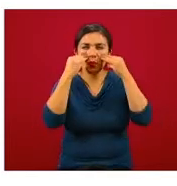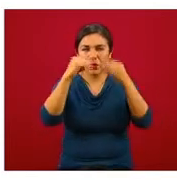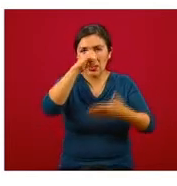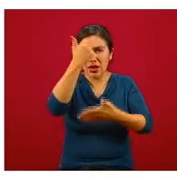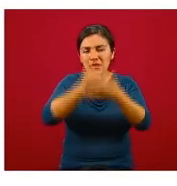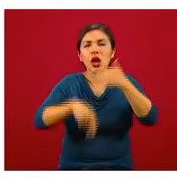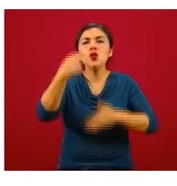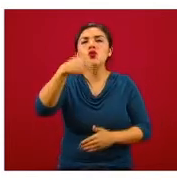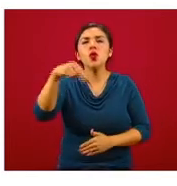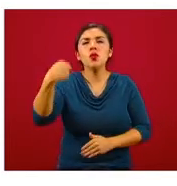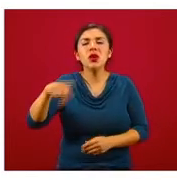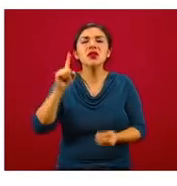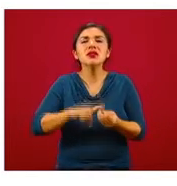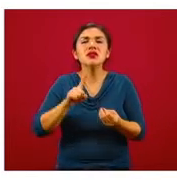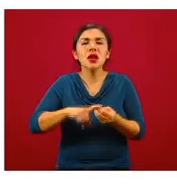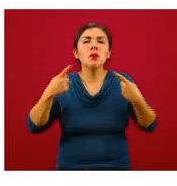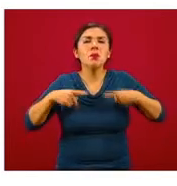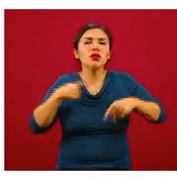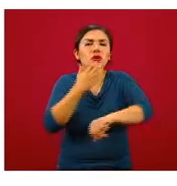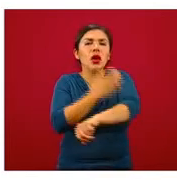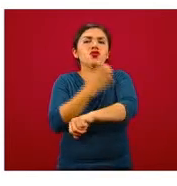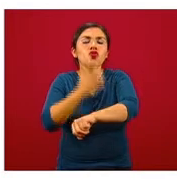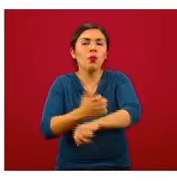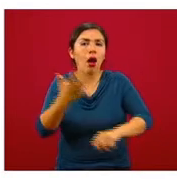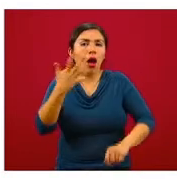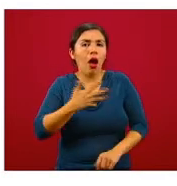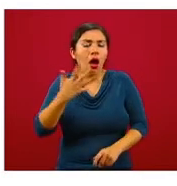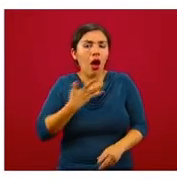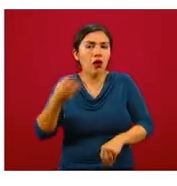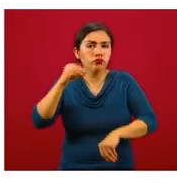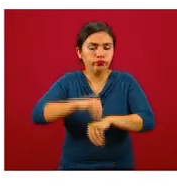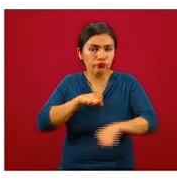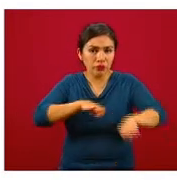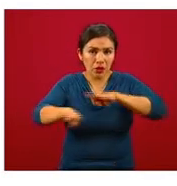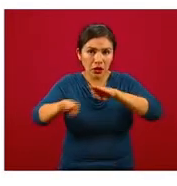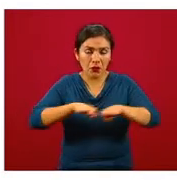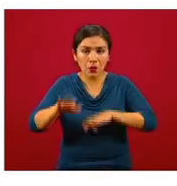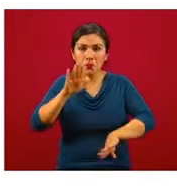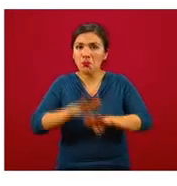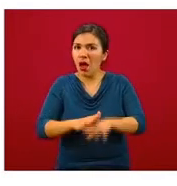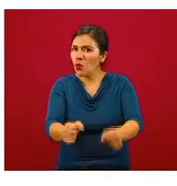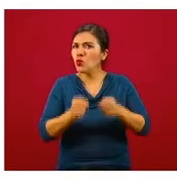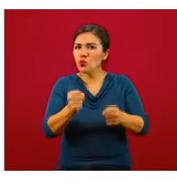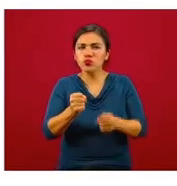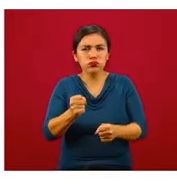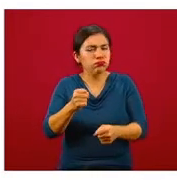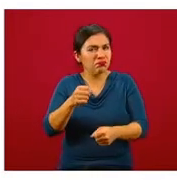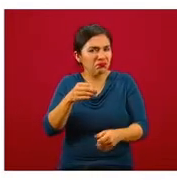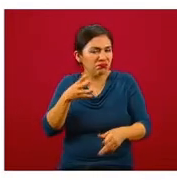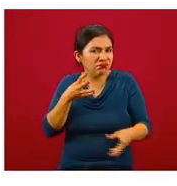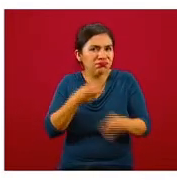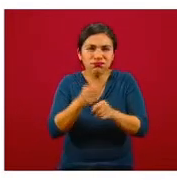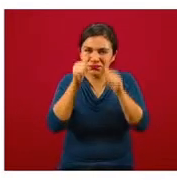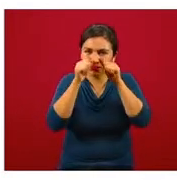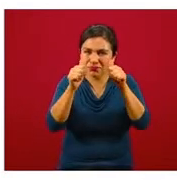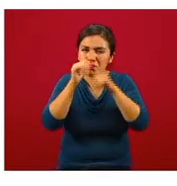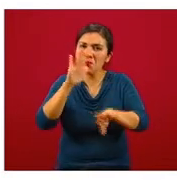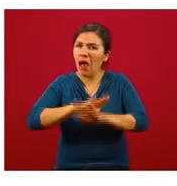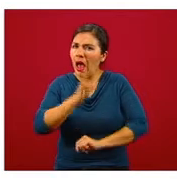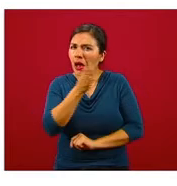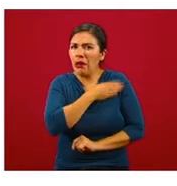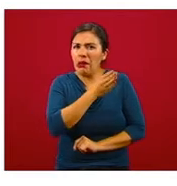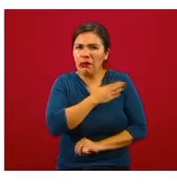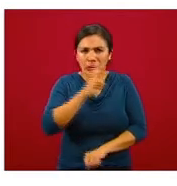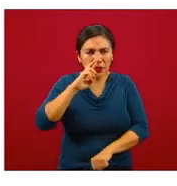has to do with the initials of Antonio Capella from the University of Mexico. And we're going to show the list of the names of all